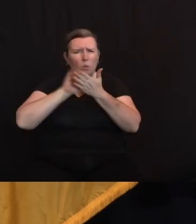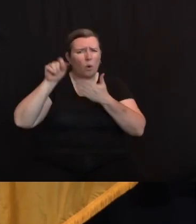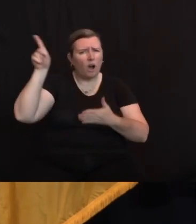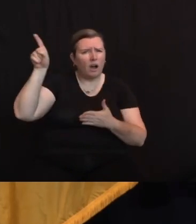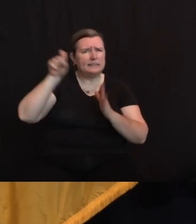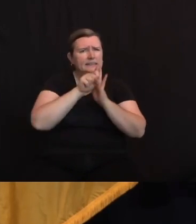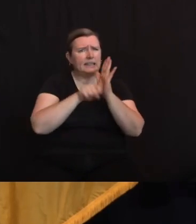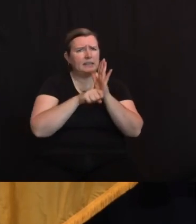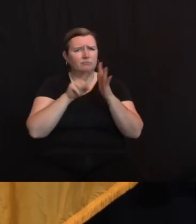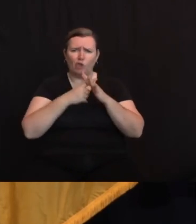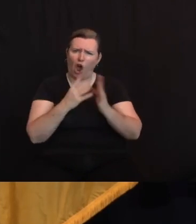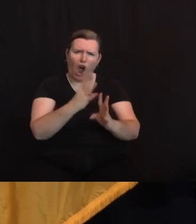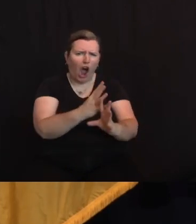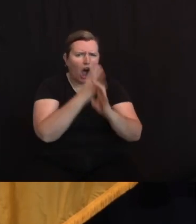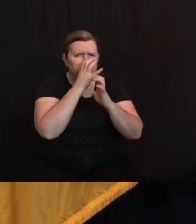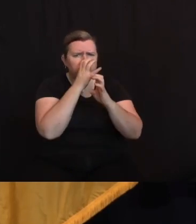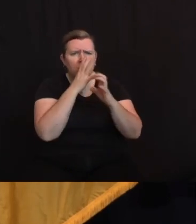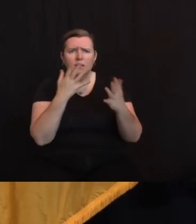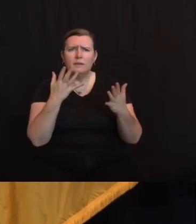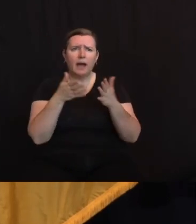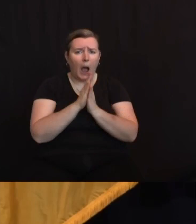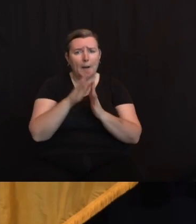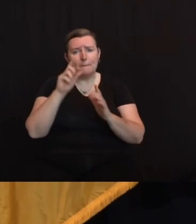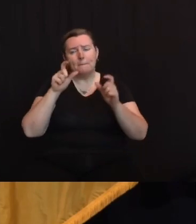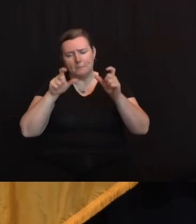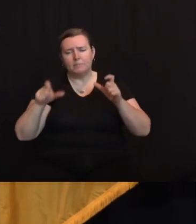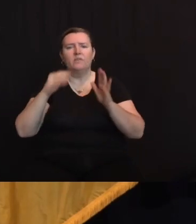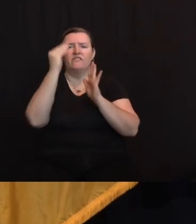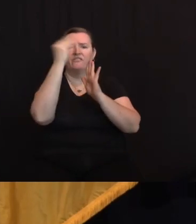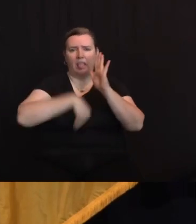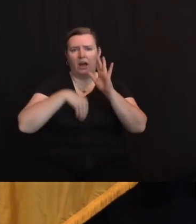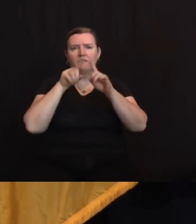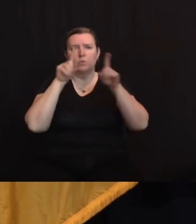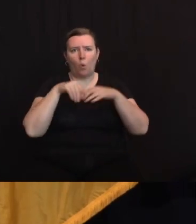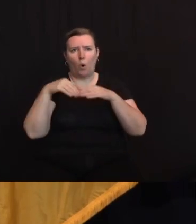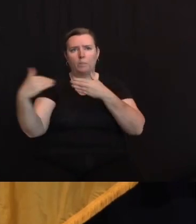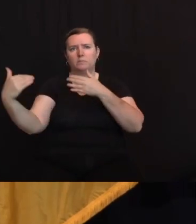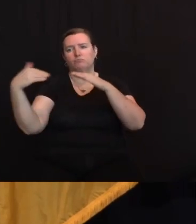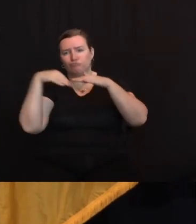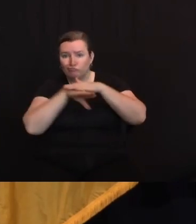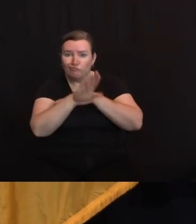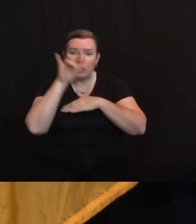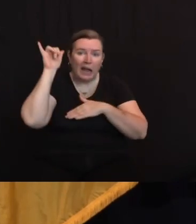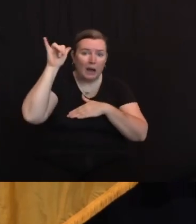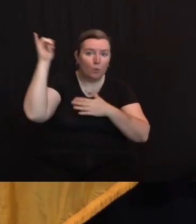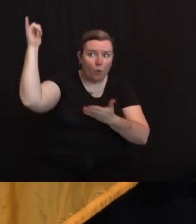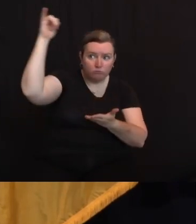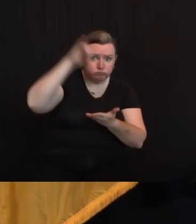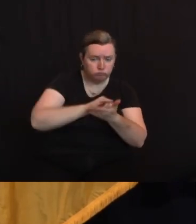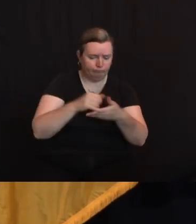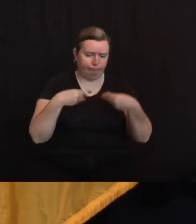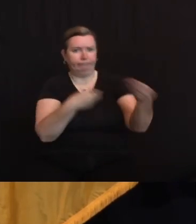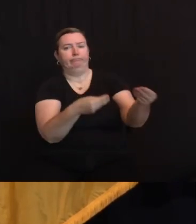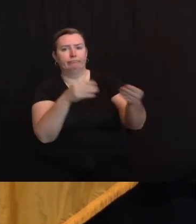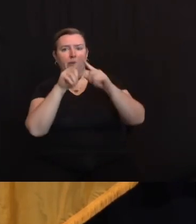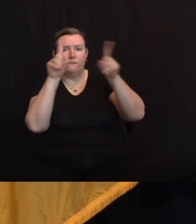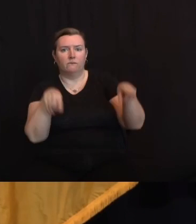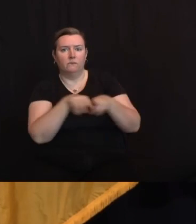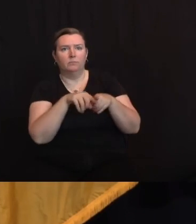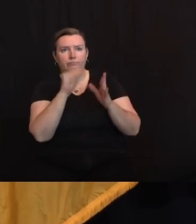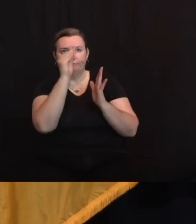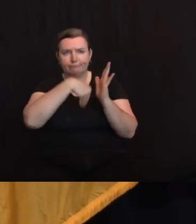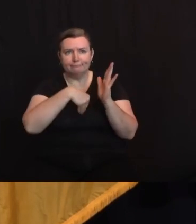enforcement asking travelers to fill out forms when they're coming into New York airports and leveraging $2,000 fines for anyone who does not